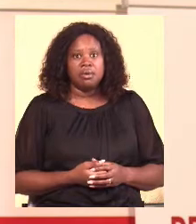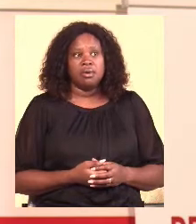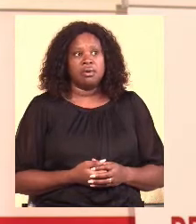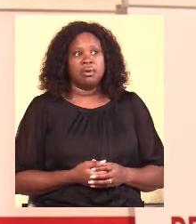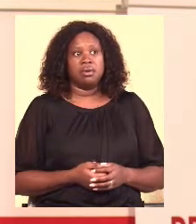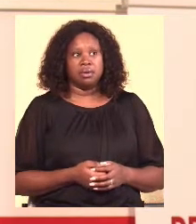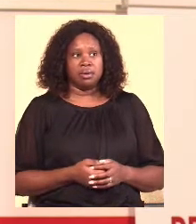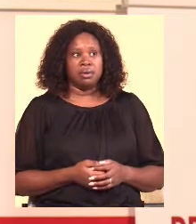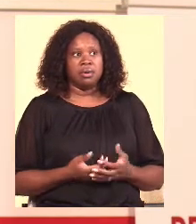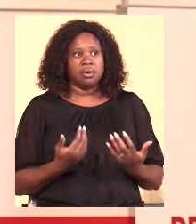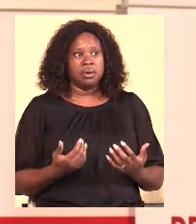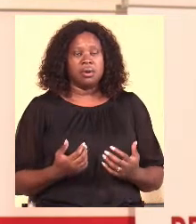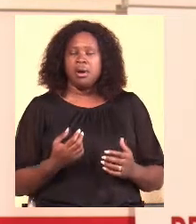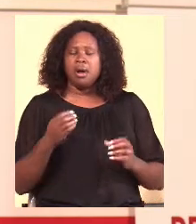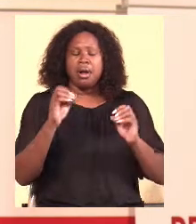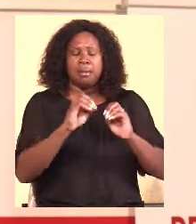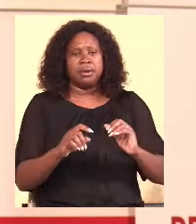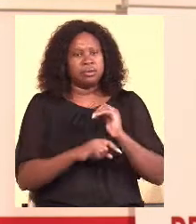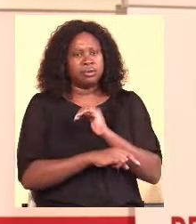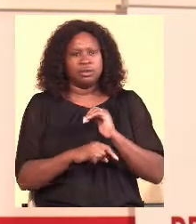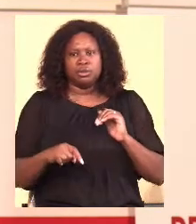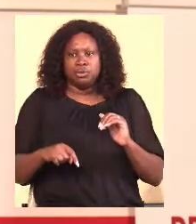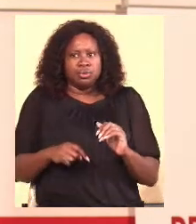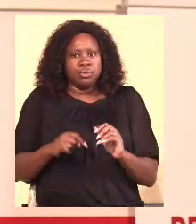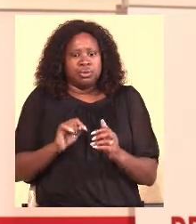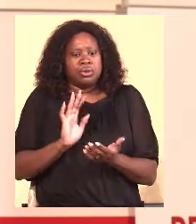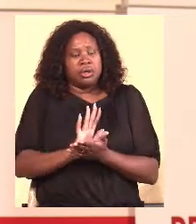humanity, and no nation was ready for this.